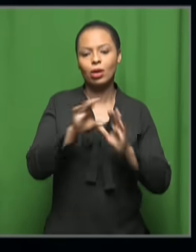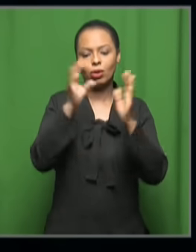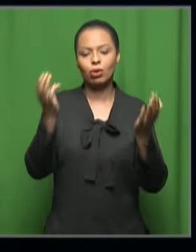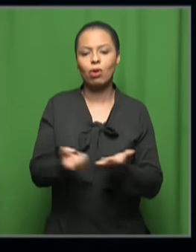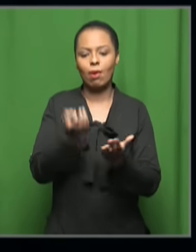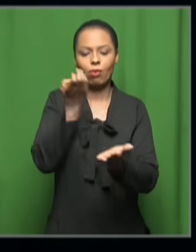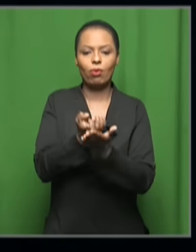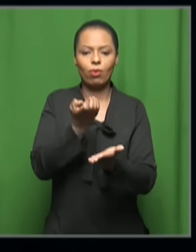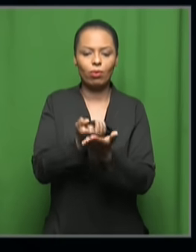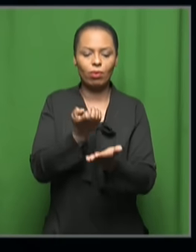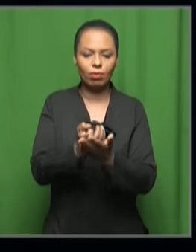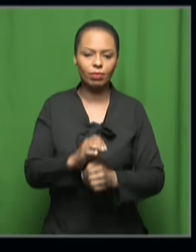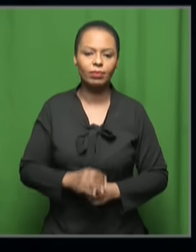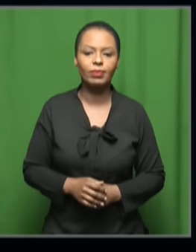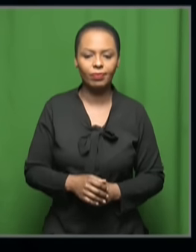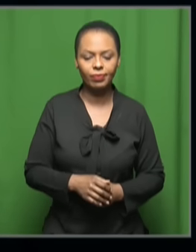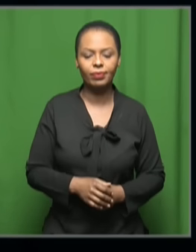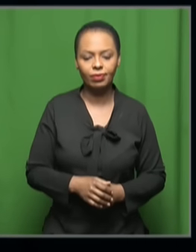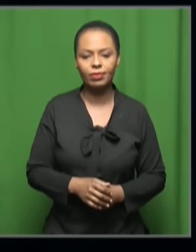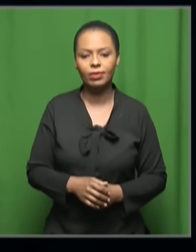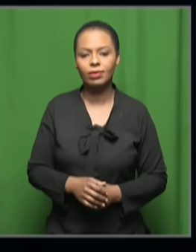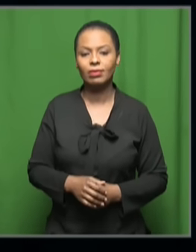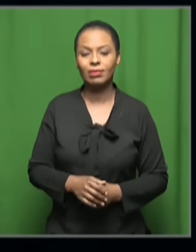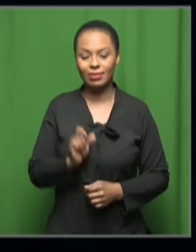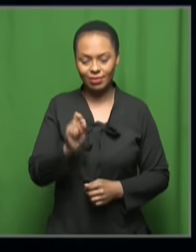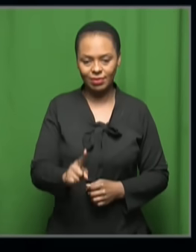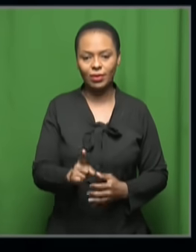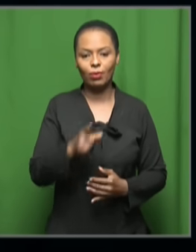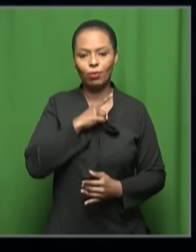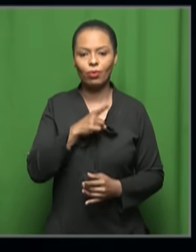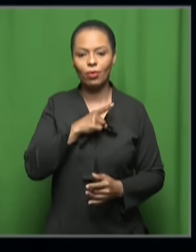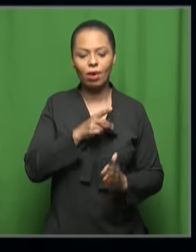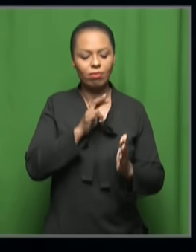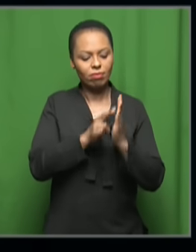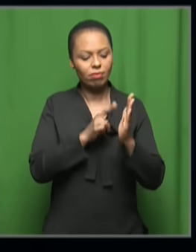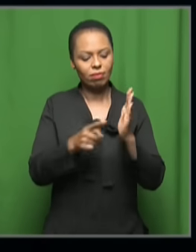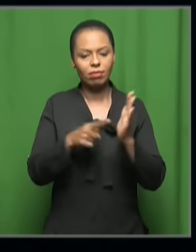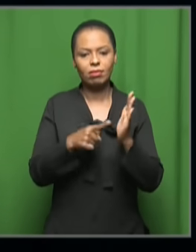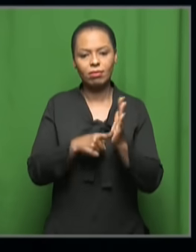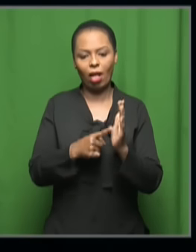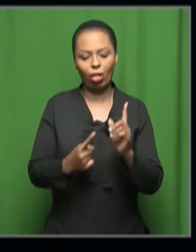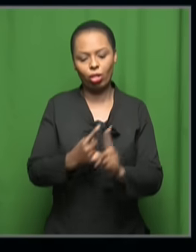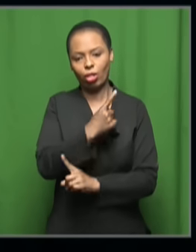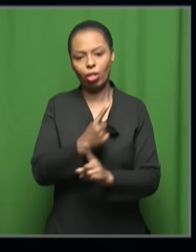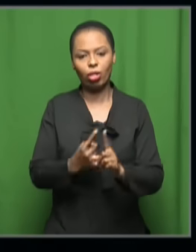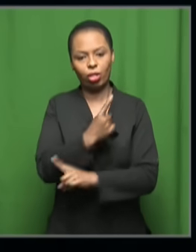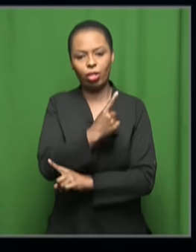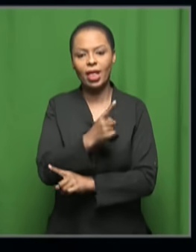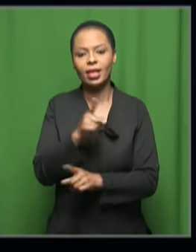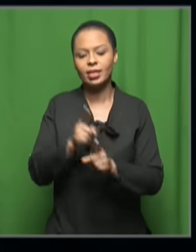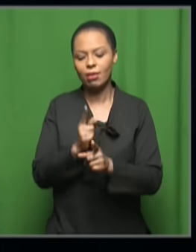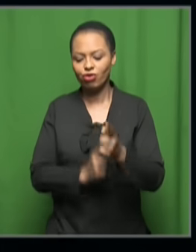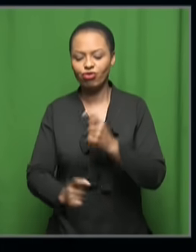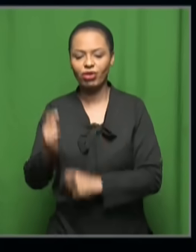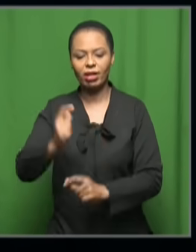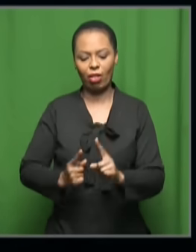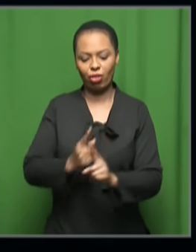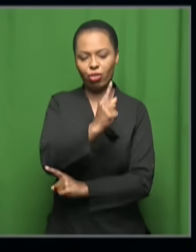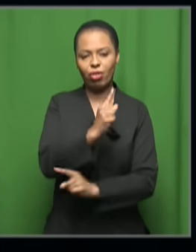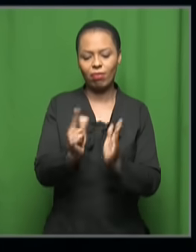bother, that wanton disregard for regulation, reckless trading and the likes. Can